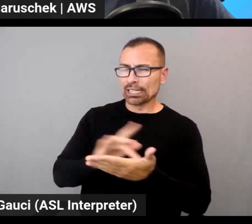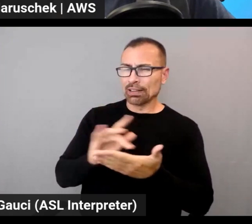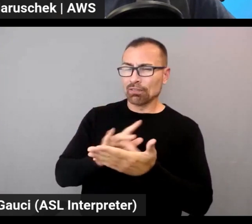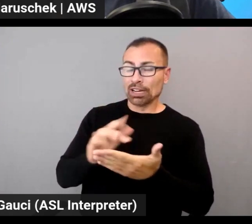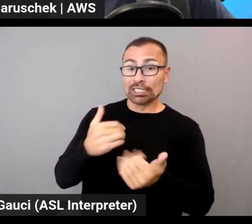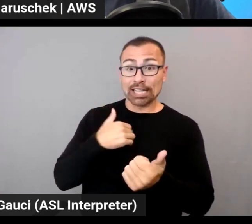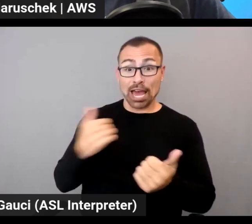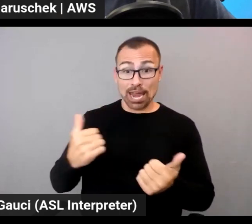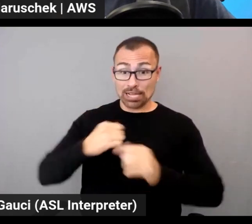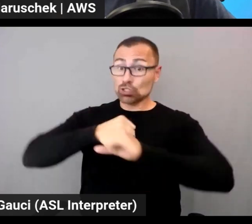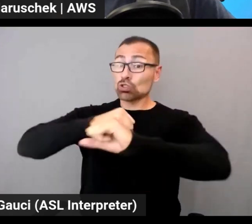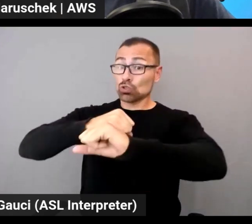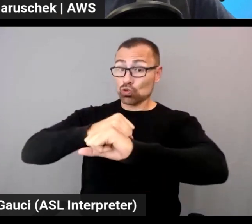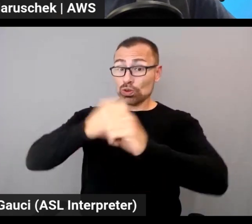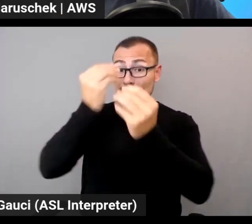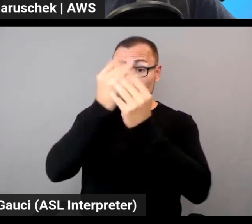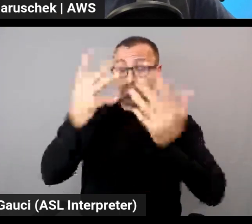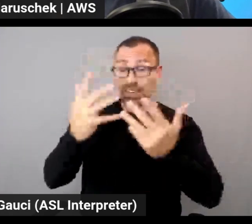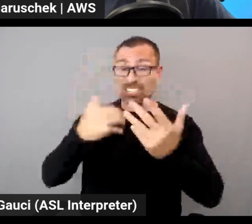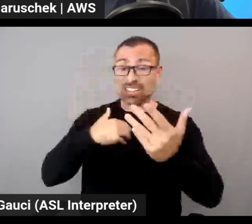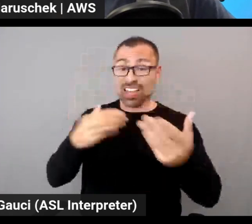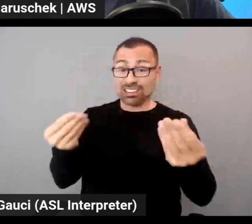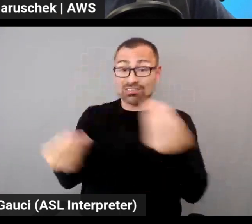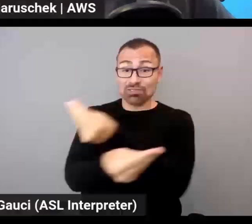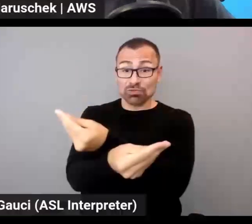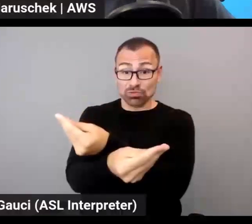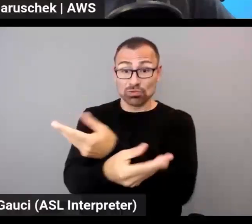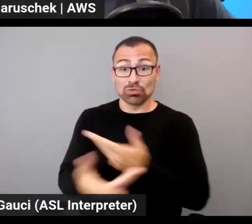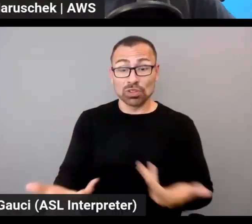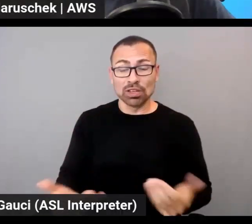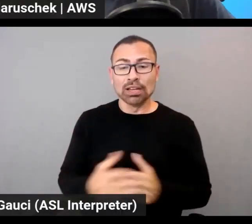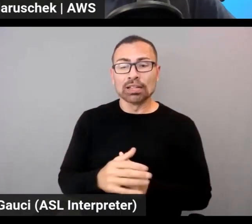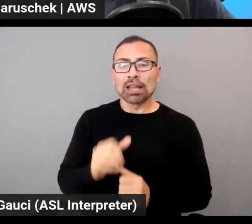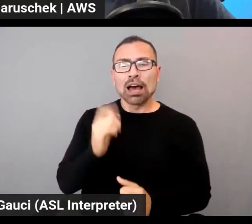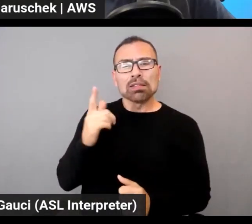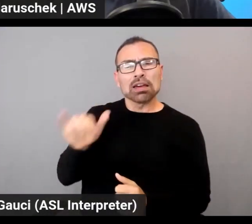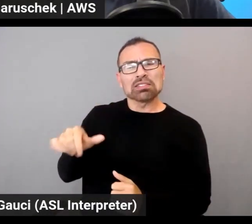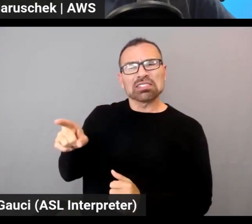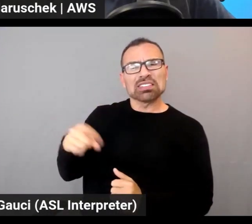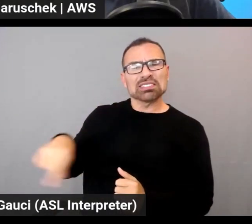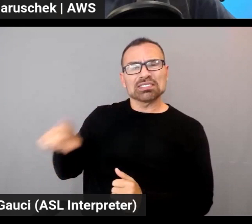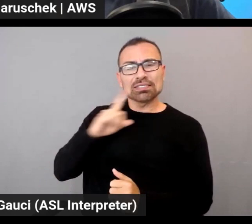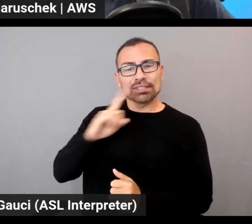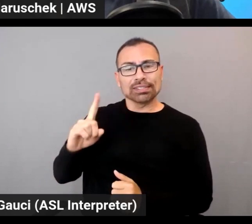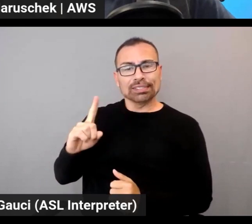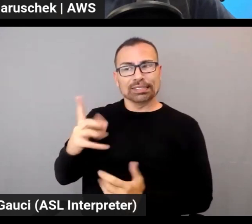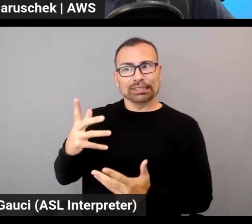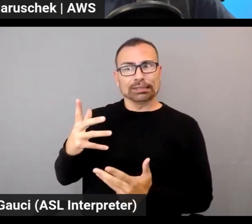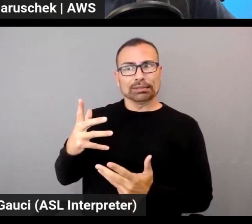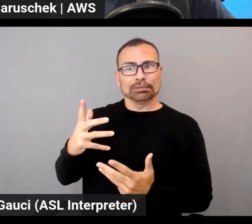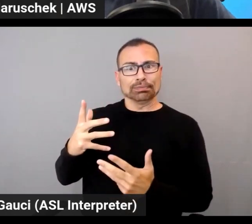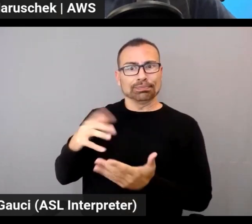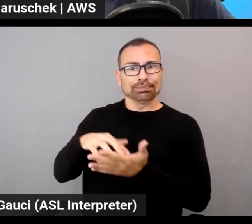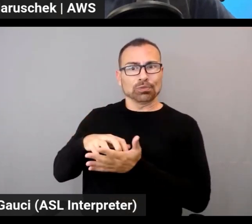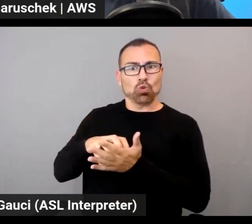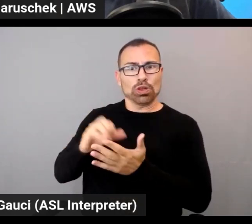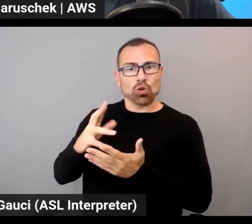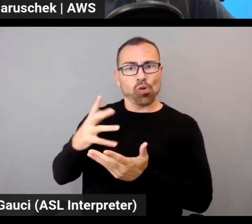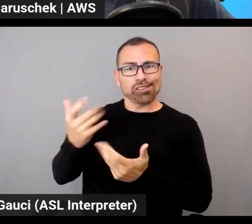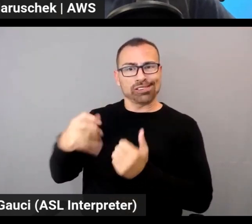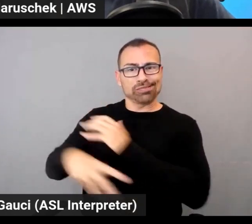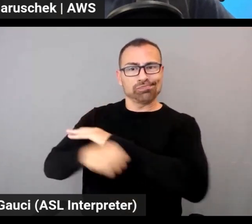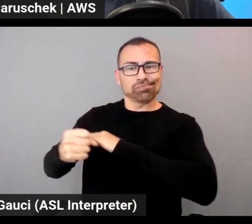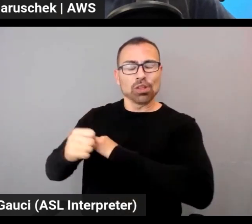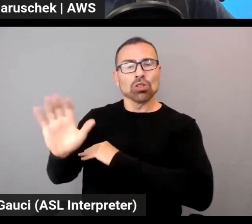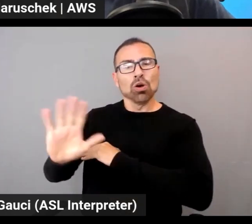posture information that is sent along. So it's not that this device is compromised. And then they're going to access certain applications, and